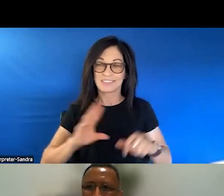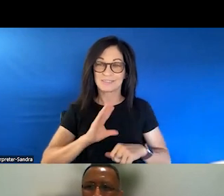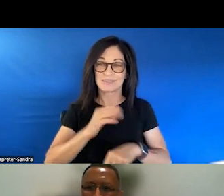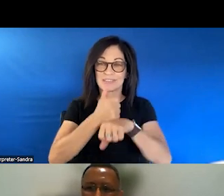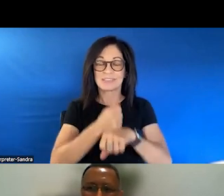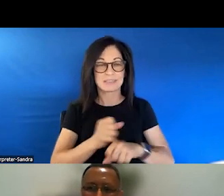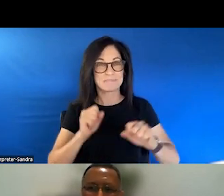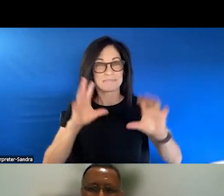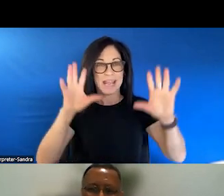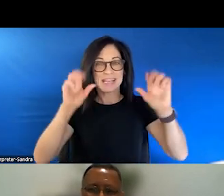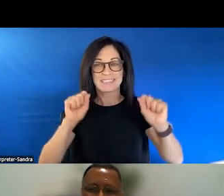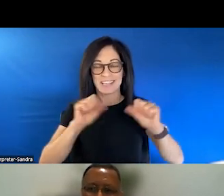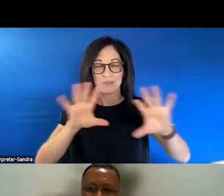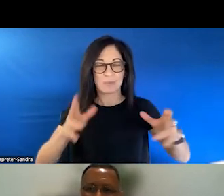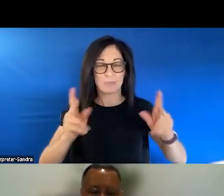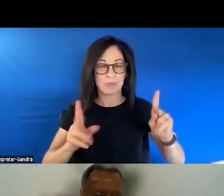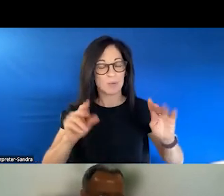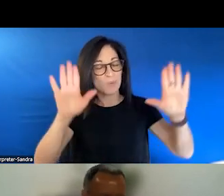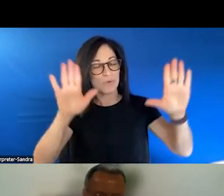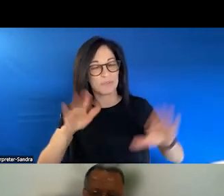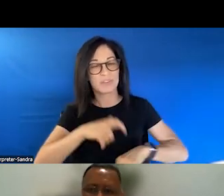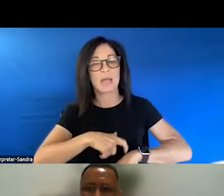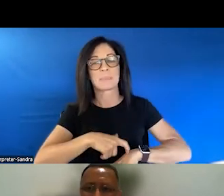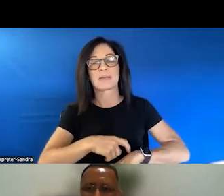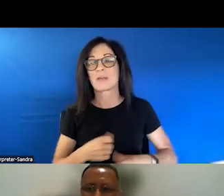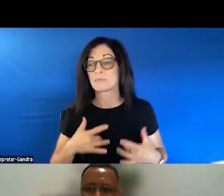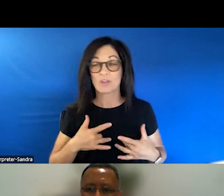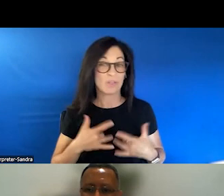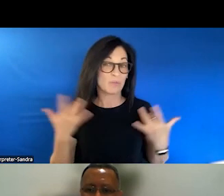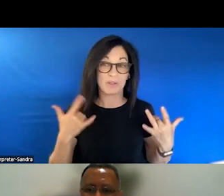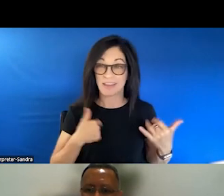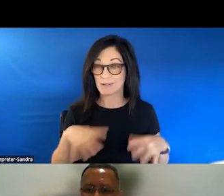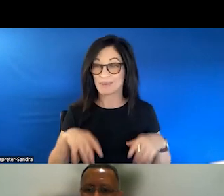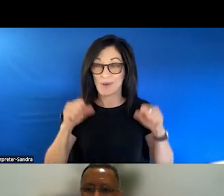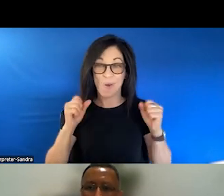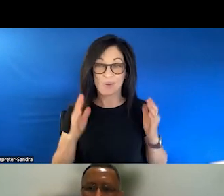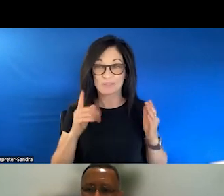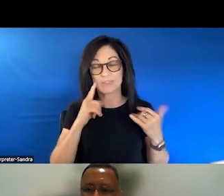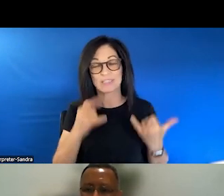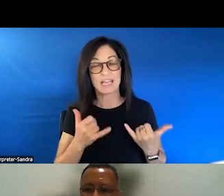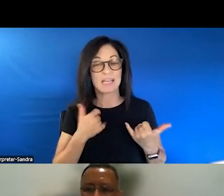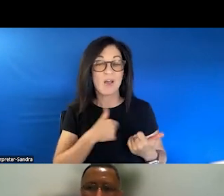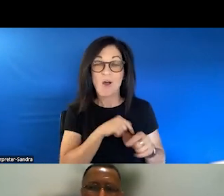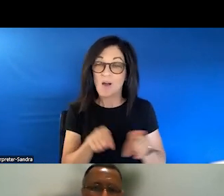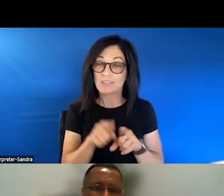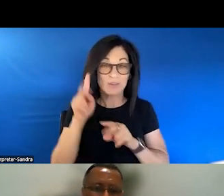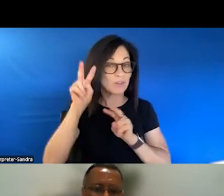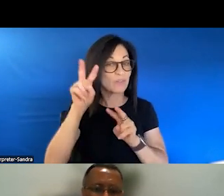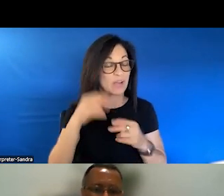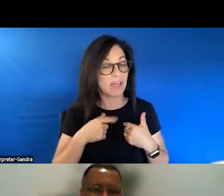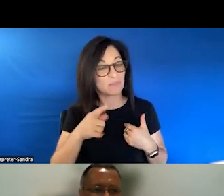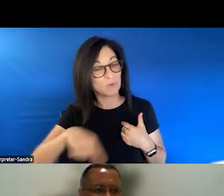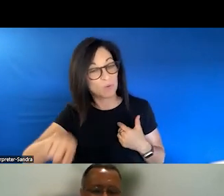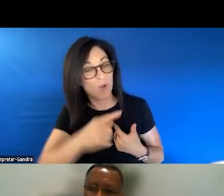group of folks and incredible timing. So I've been thrilled with being the host for today, and we look forward to having you all come on